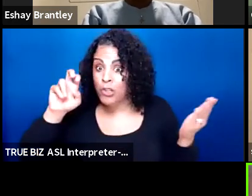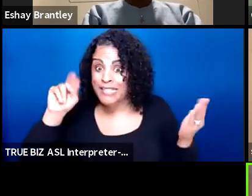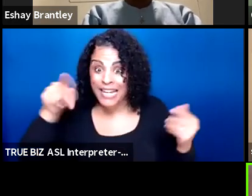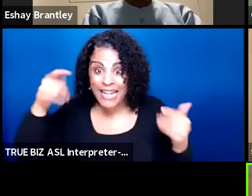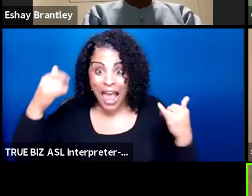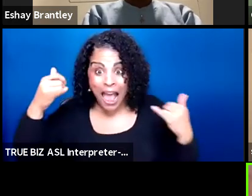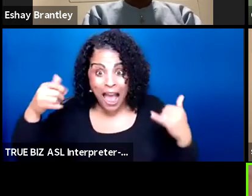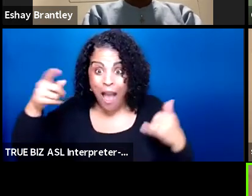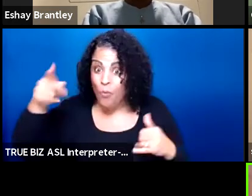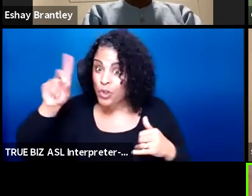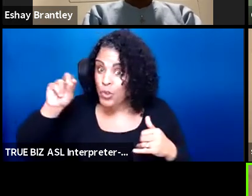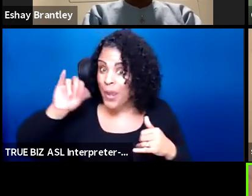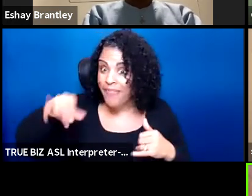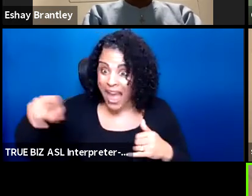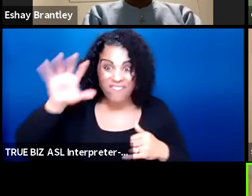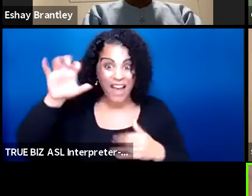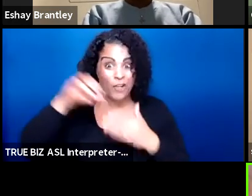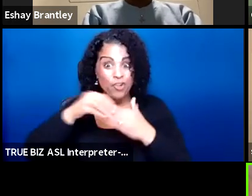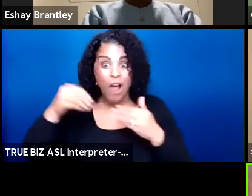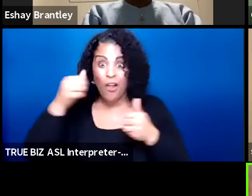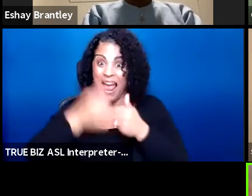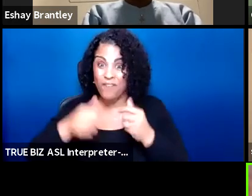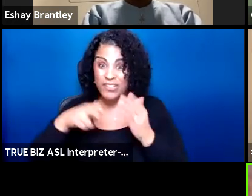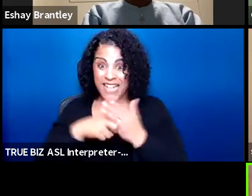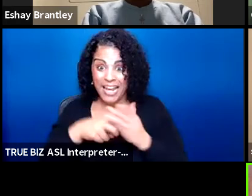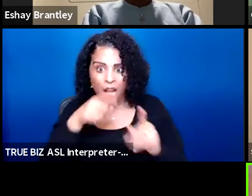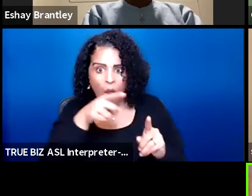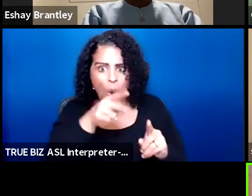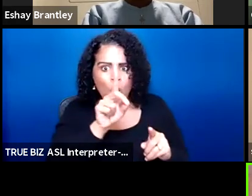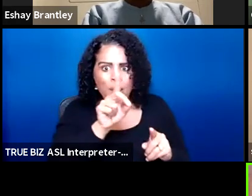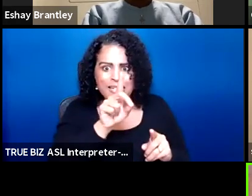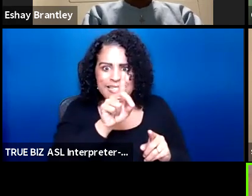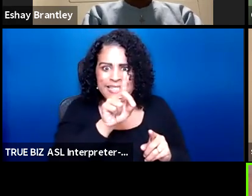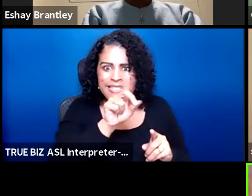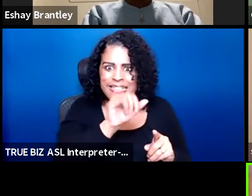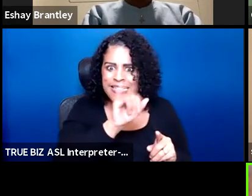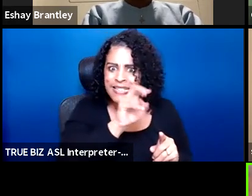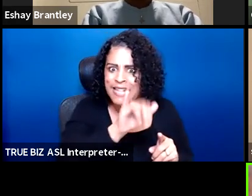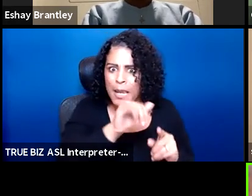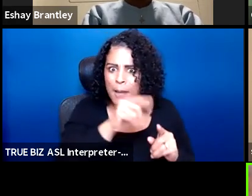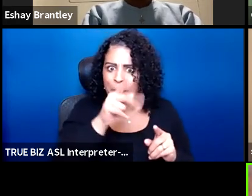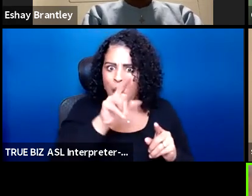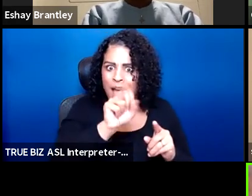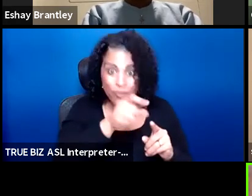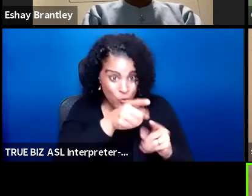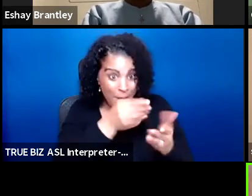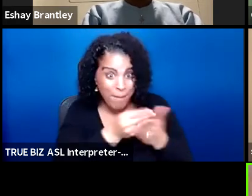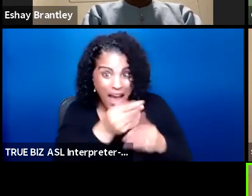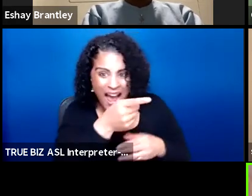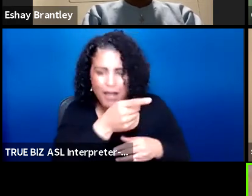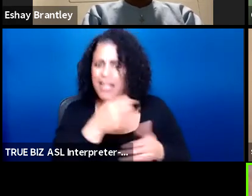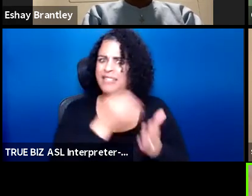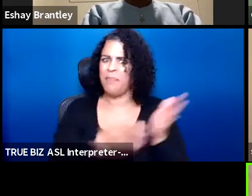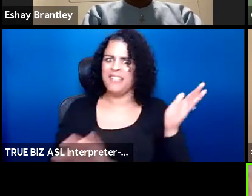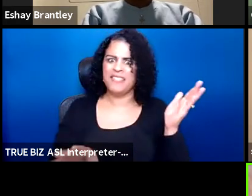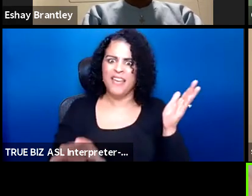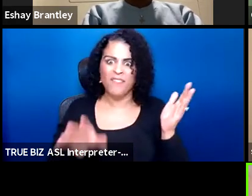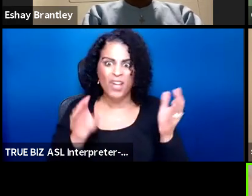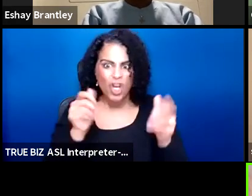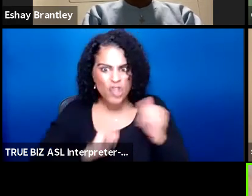So go to Disney Plus, which is like, oh, this amount, that's expensive. And even with shows and streaming